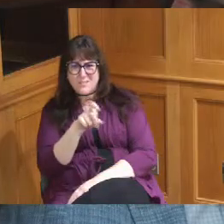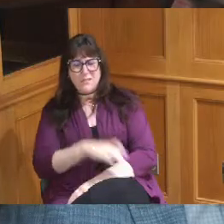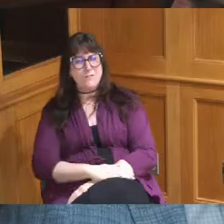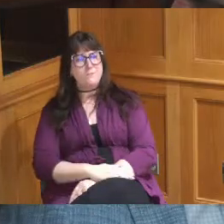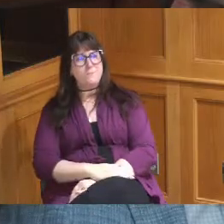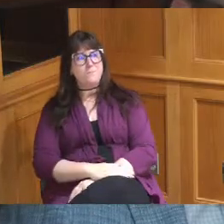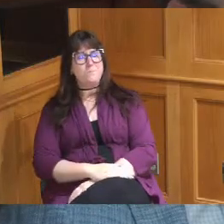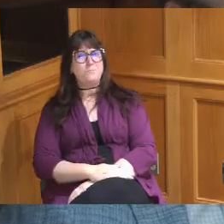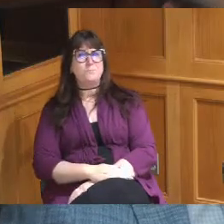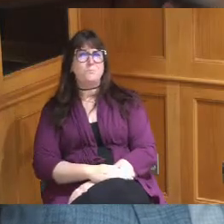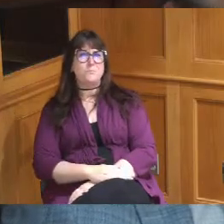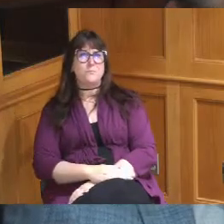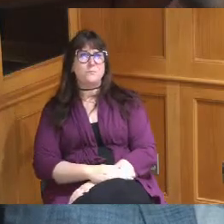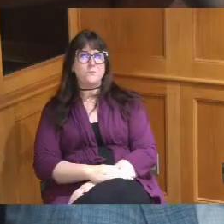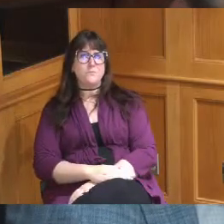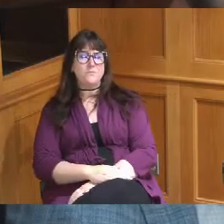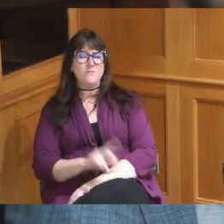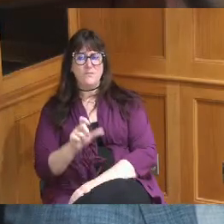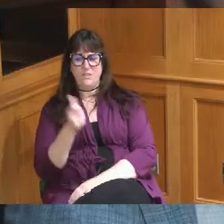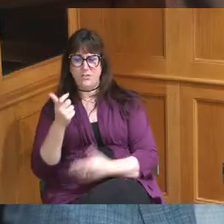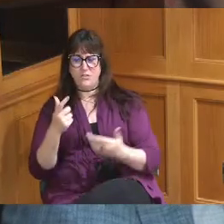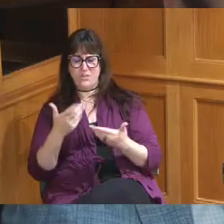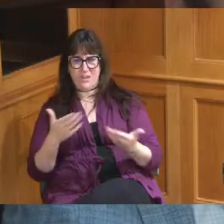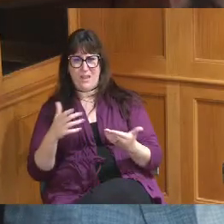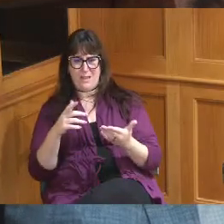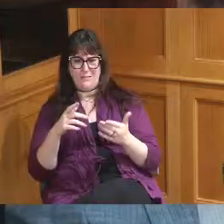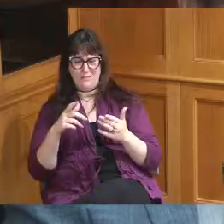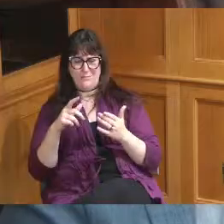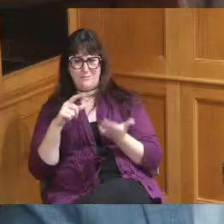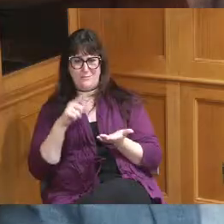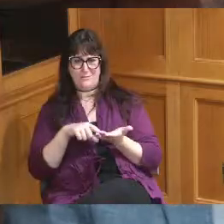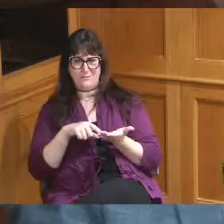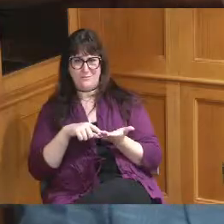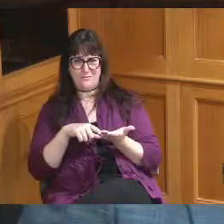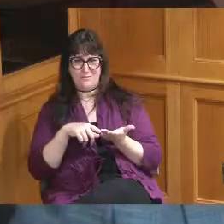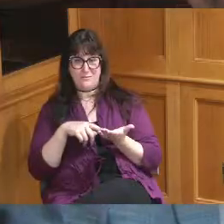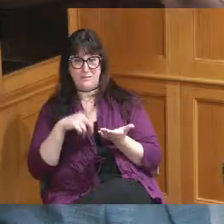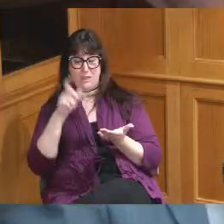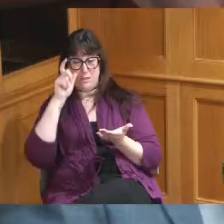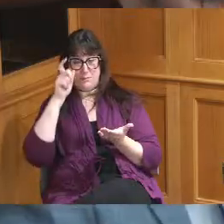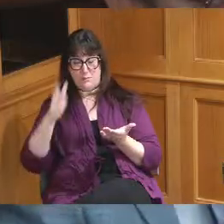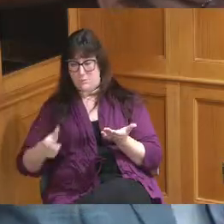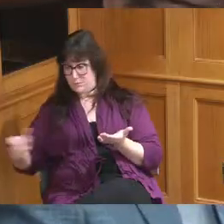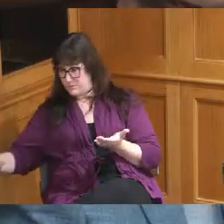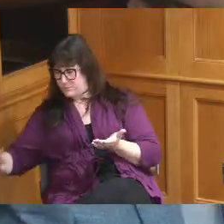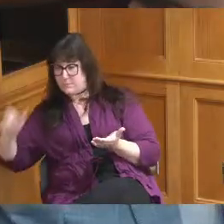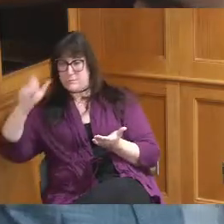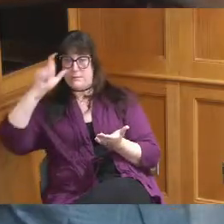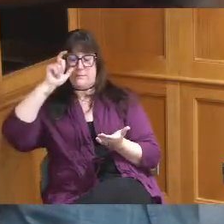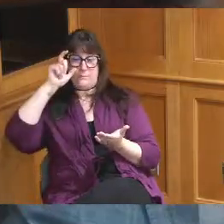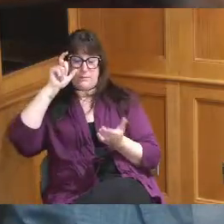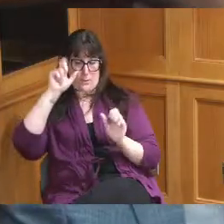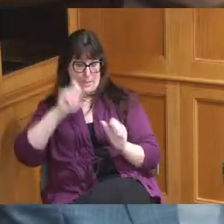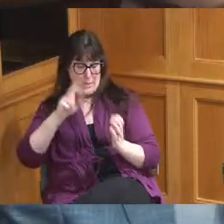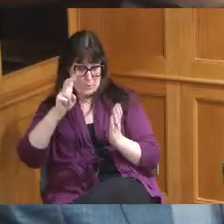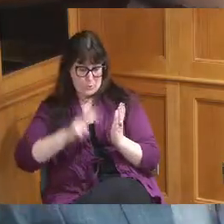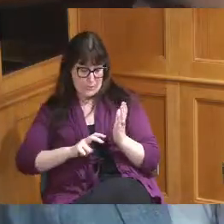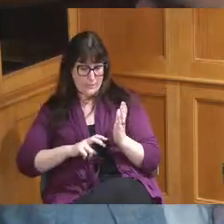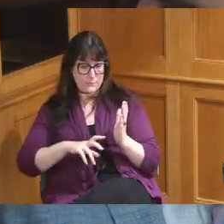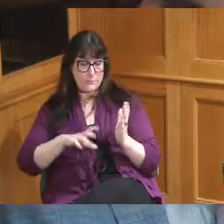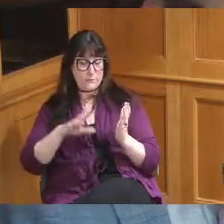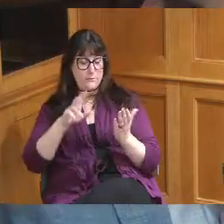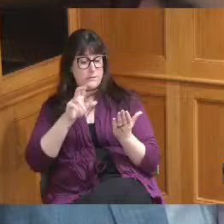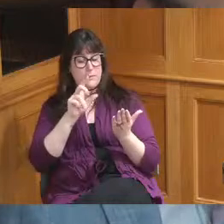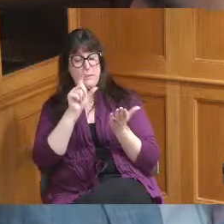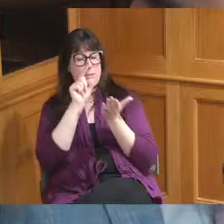Another thing that it says on here, I have to put my other glasses on so I really can read this stuff, because they make it